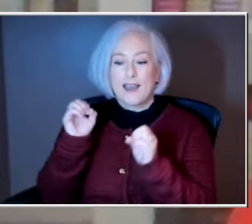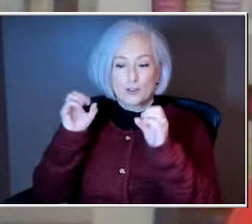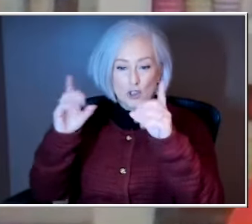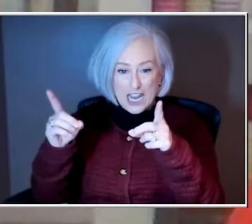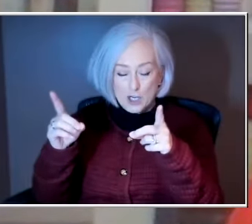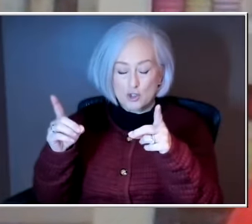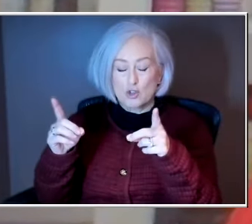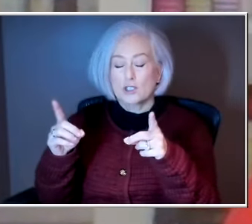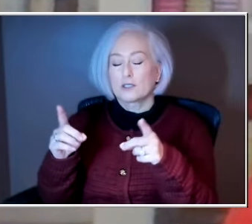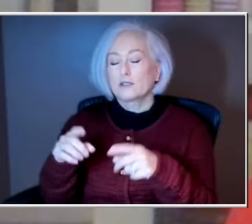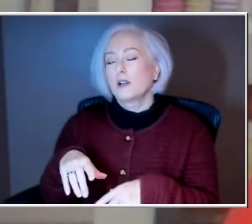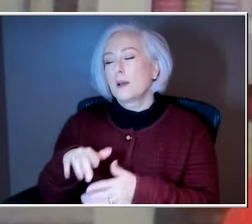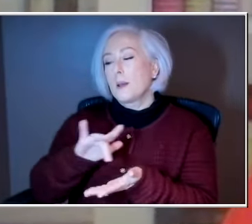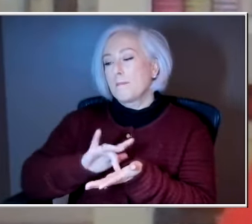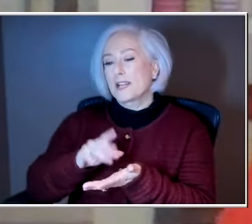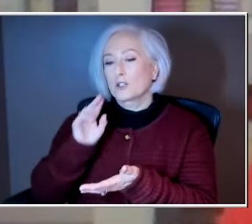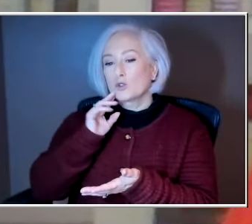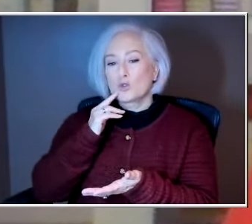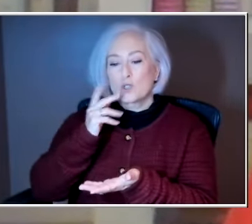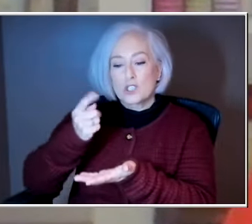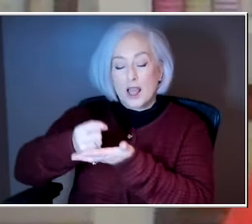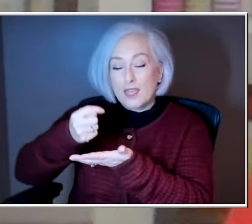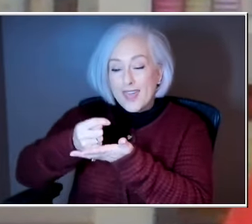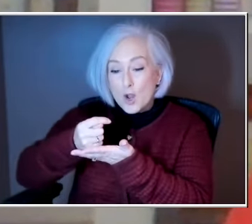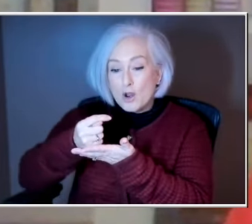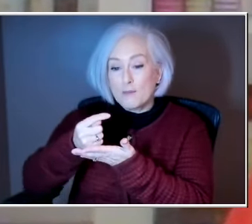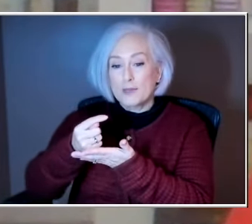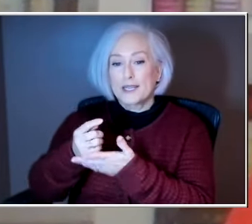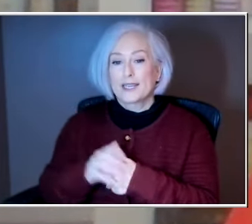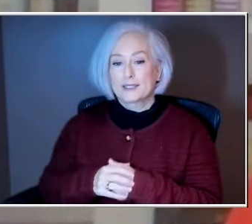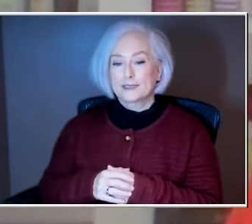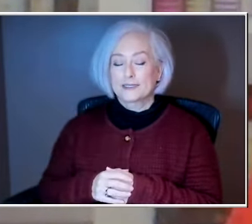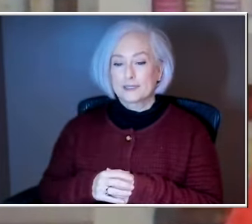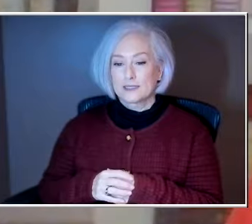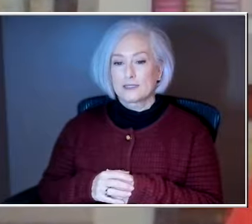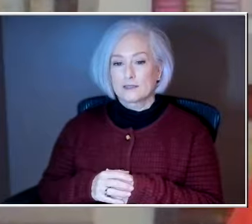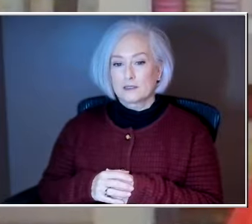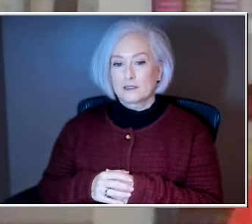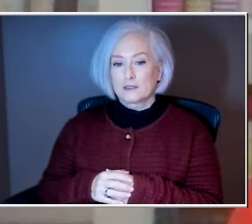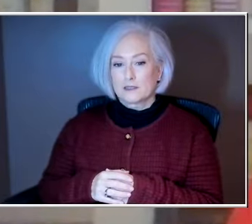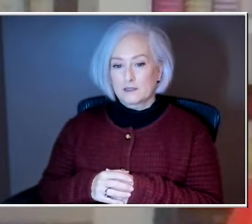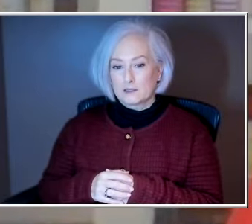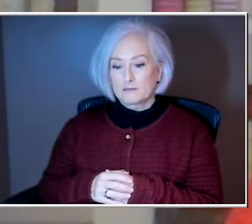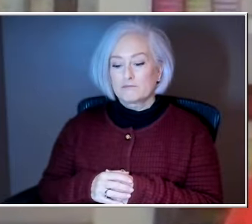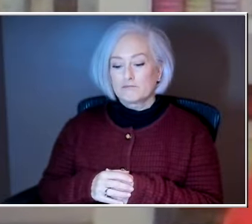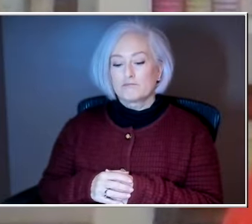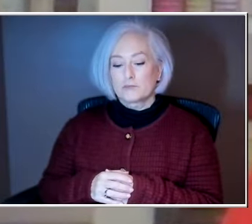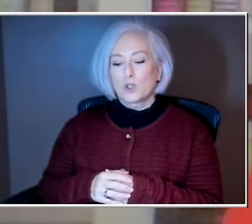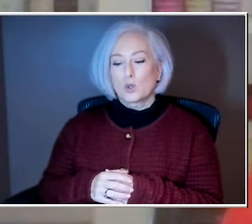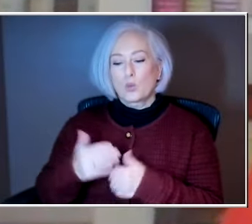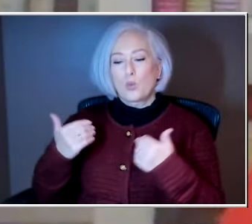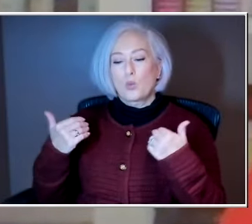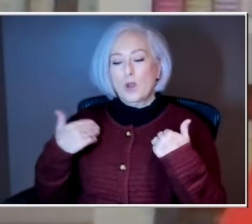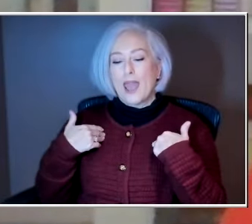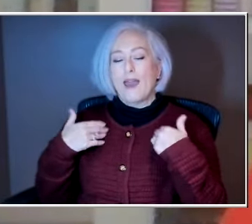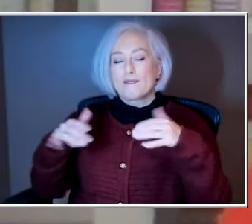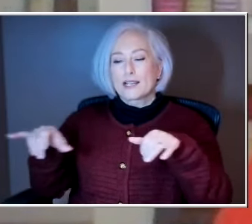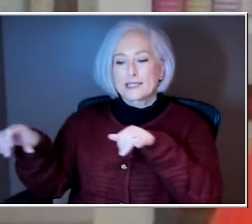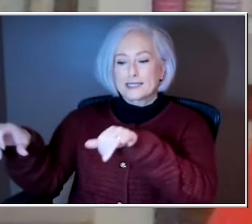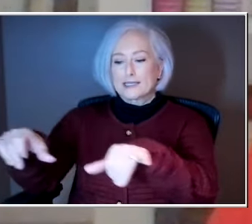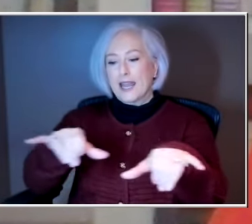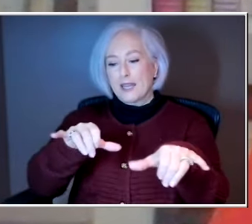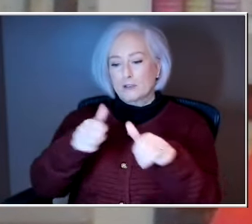and medical nutrition therapy. We are kind of held to a standard to ensure that we